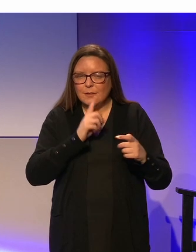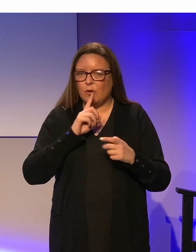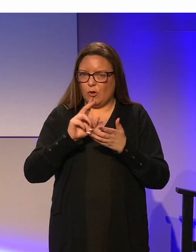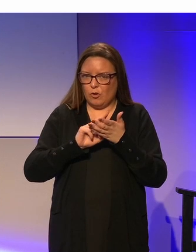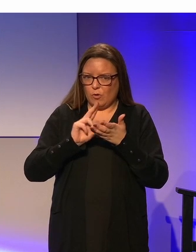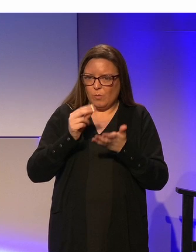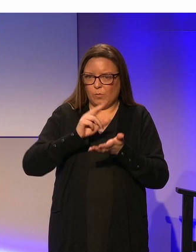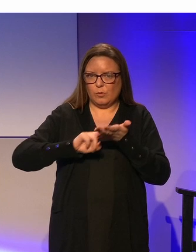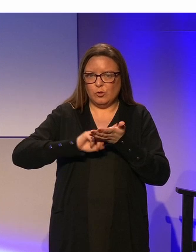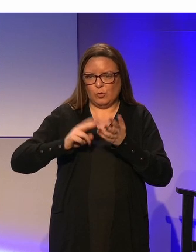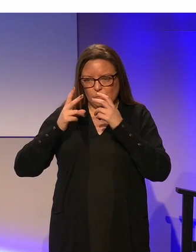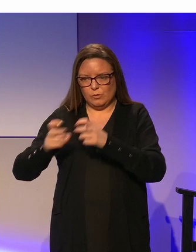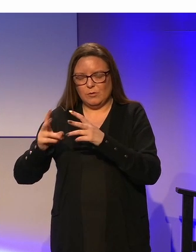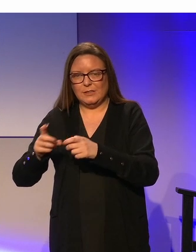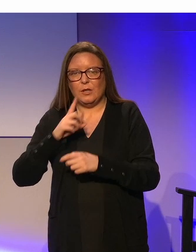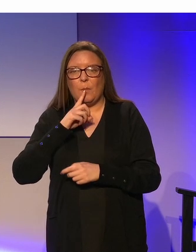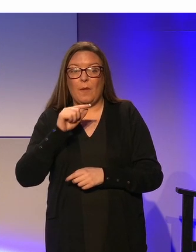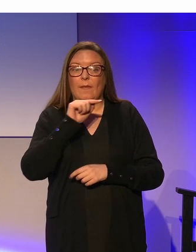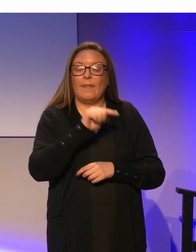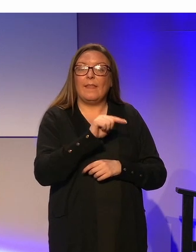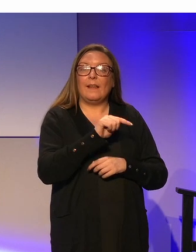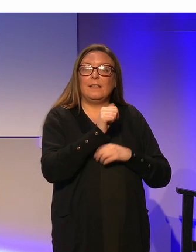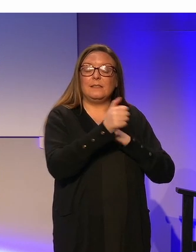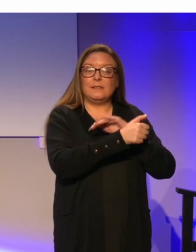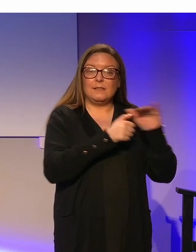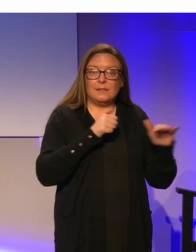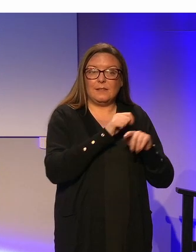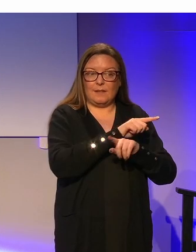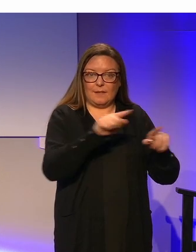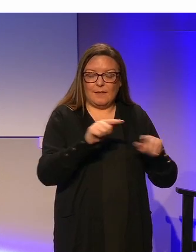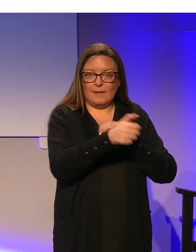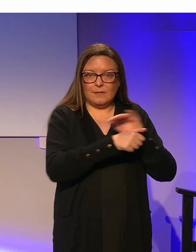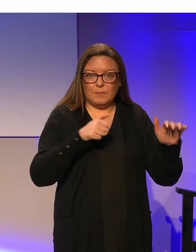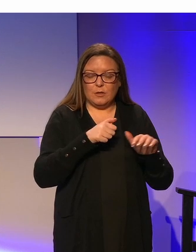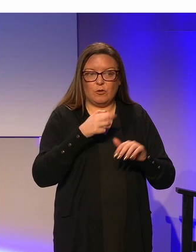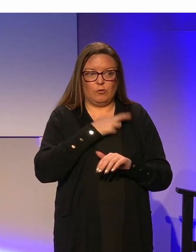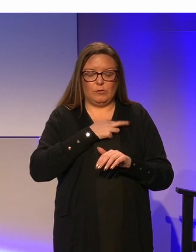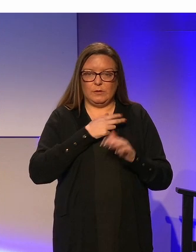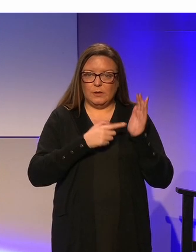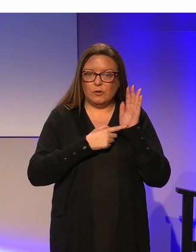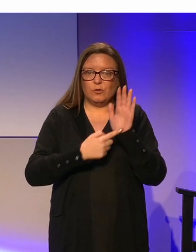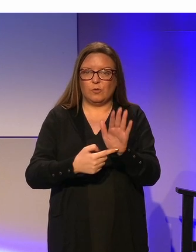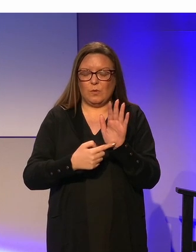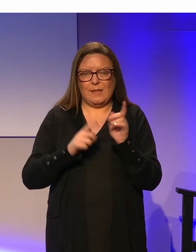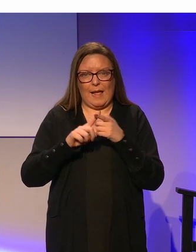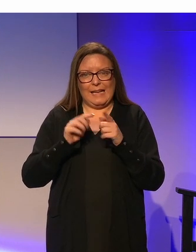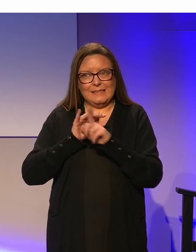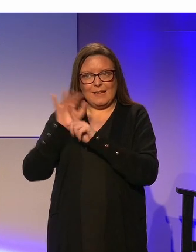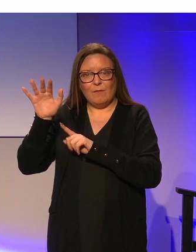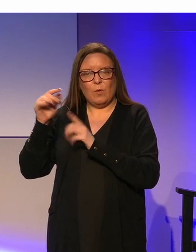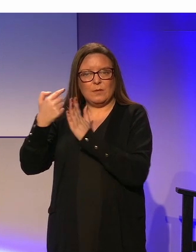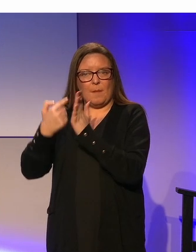of evaluation research, their expertise and their experience really informs policy